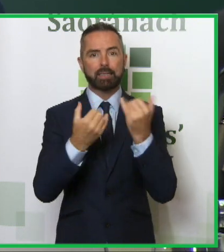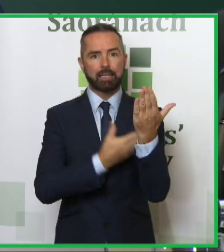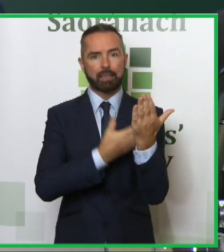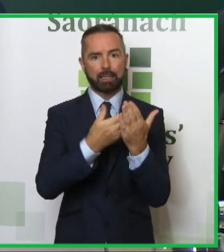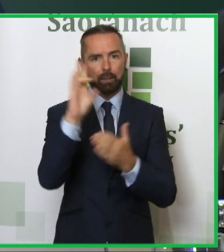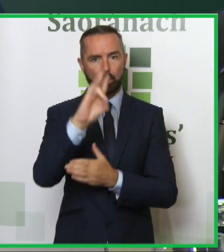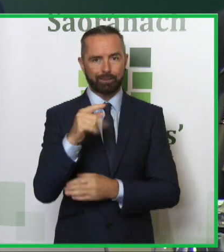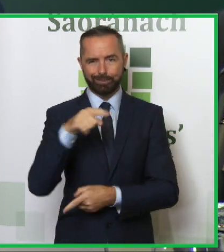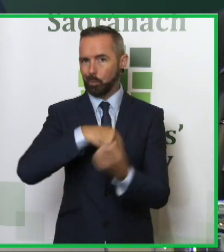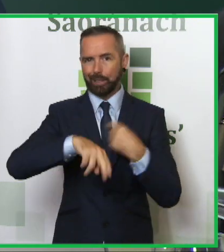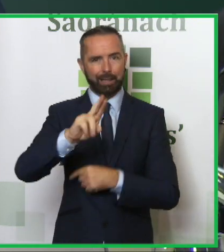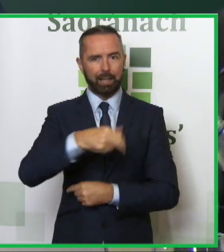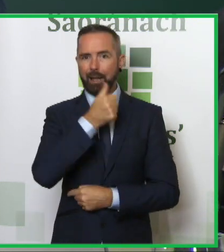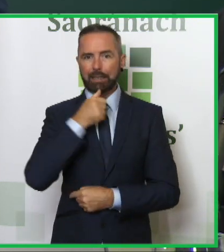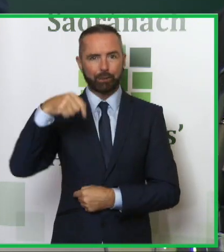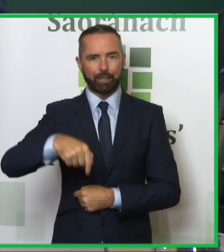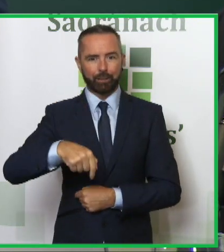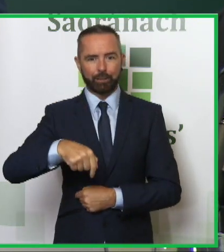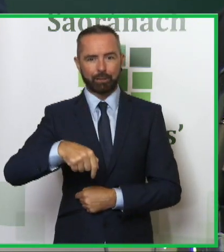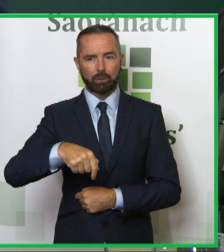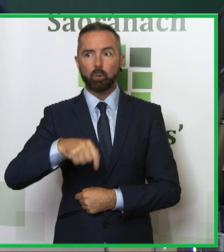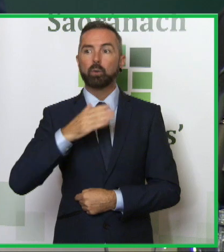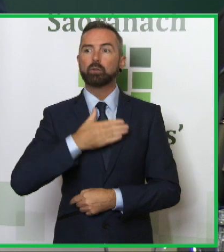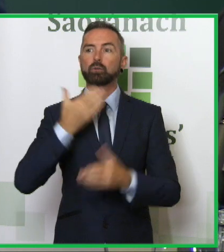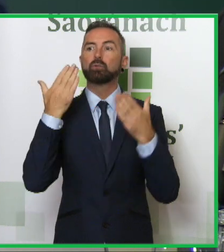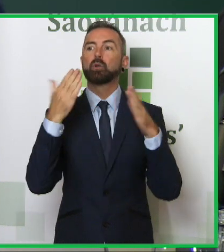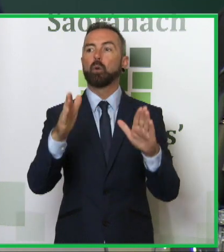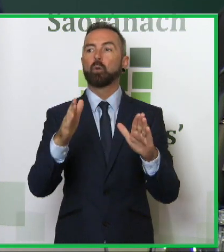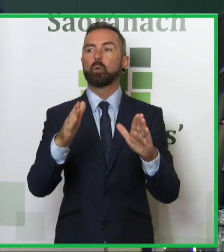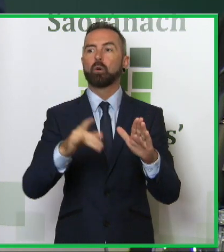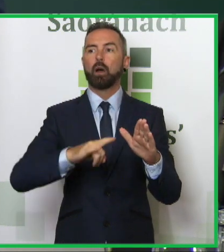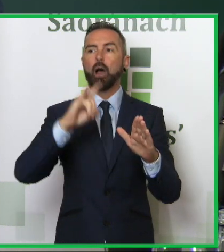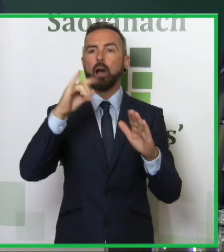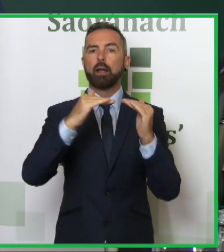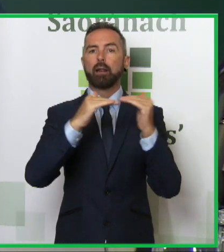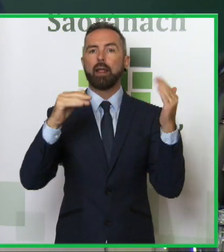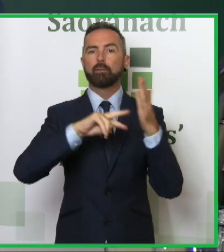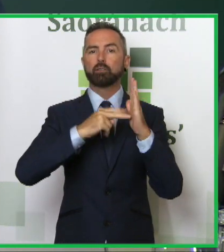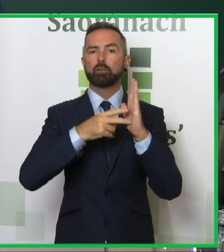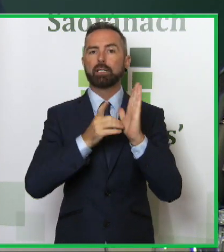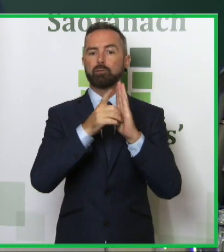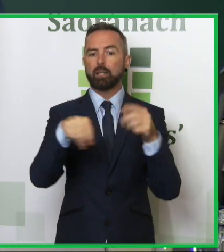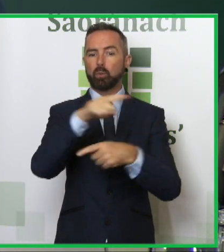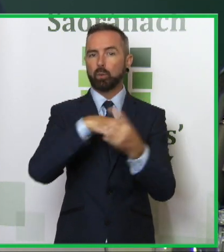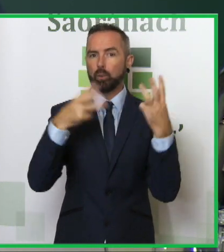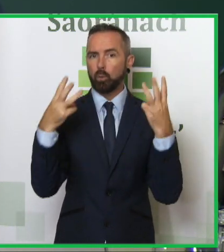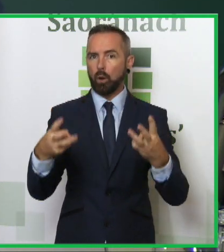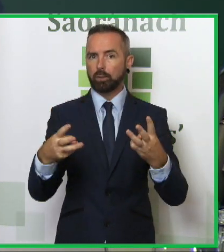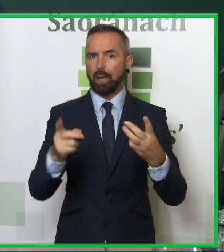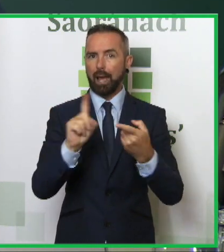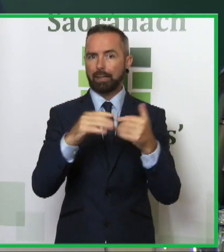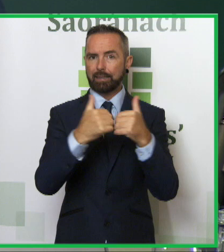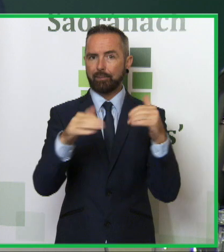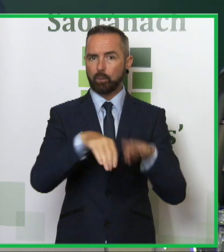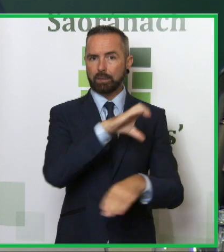have the capacity to answer here. So we have to simply indicate the high-level strategic direction we want. And the distinction between C